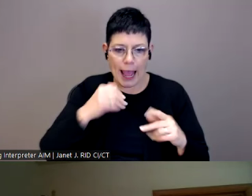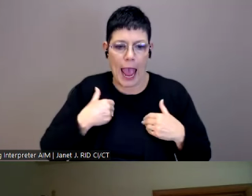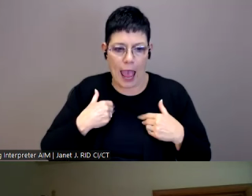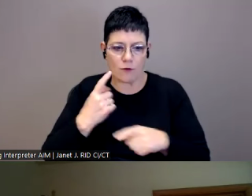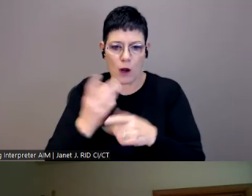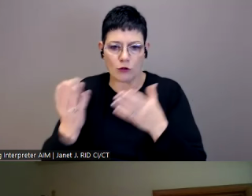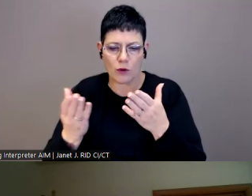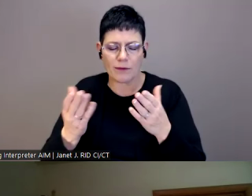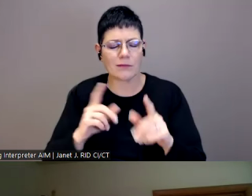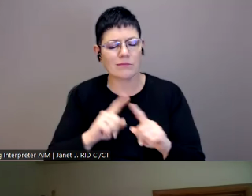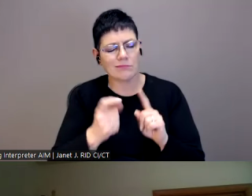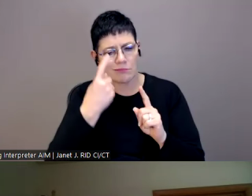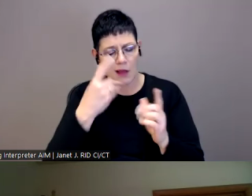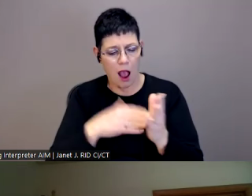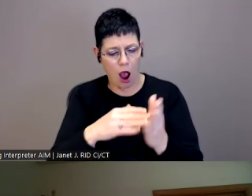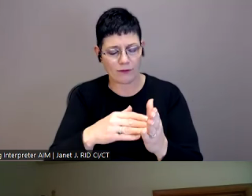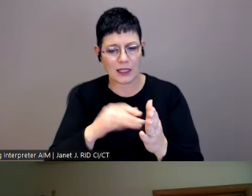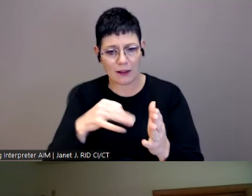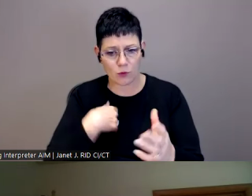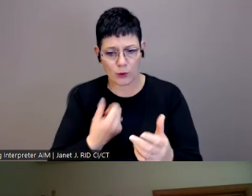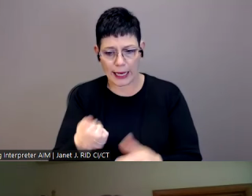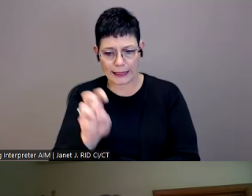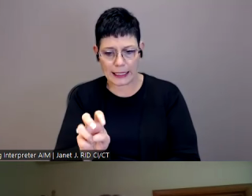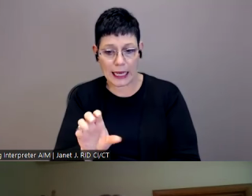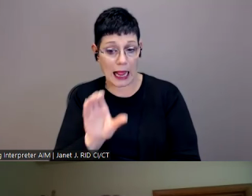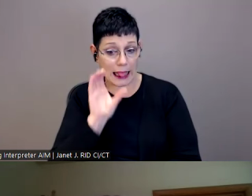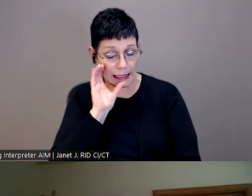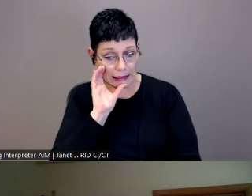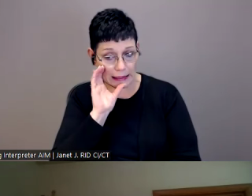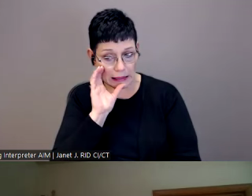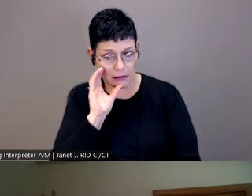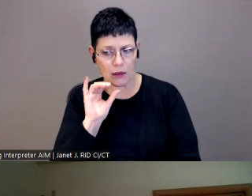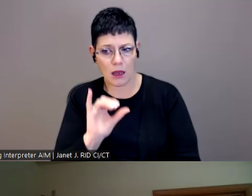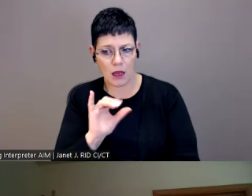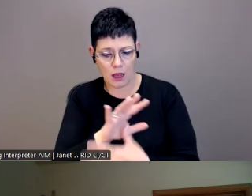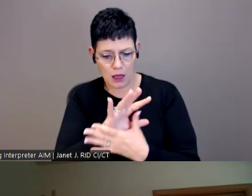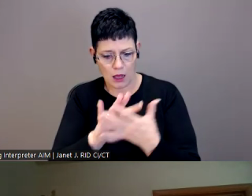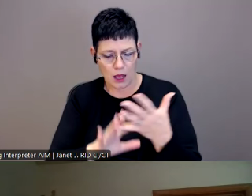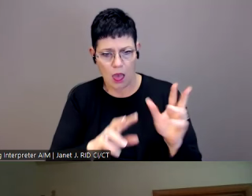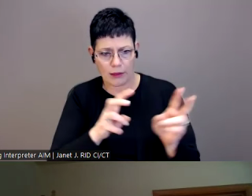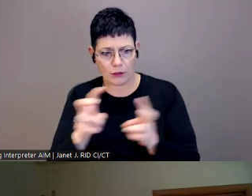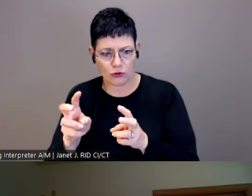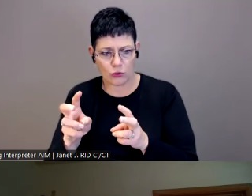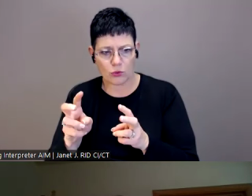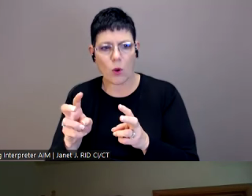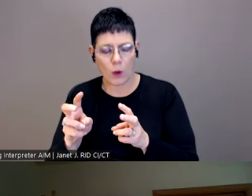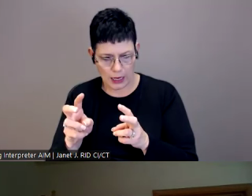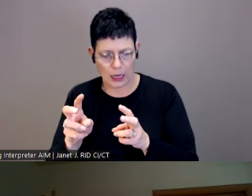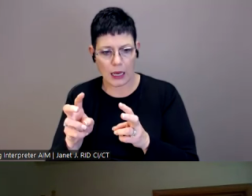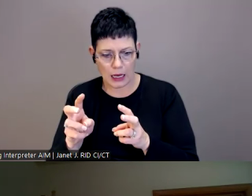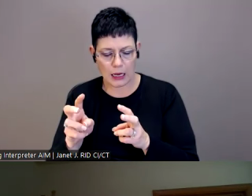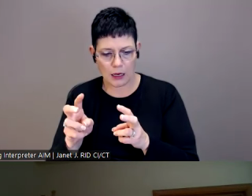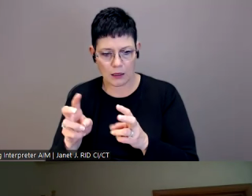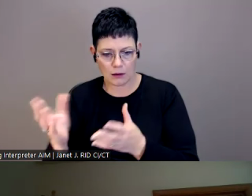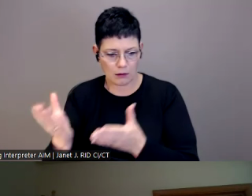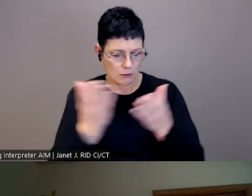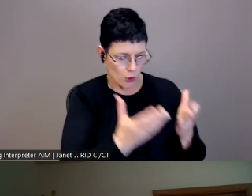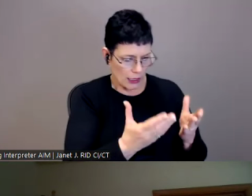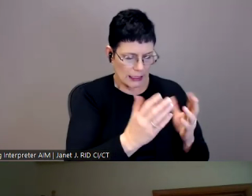my experience, if we sit and listen and collectively hear the issues, we then can figure out as a